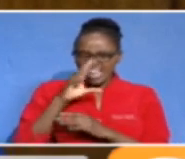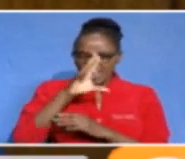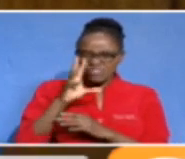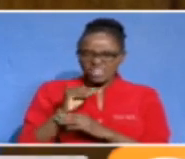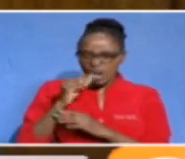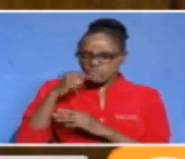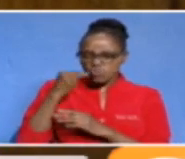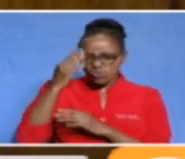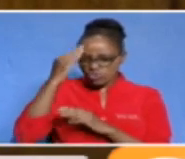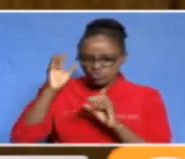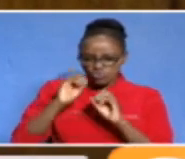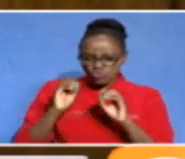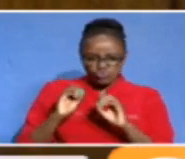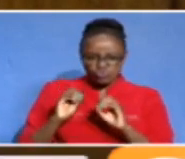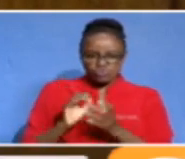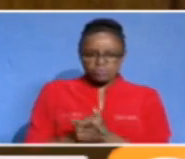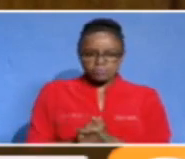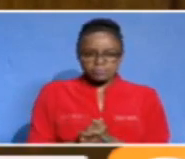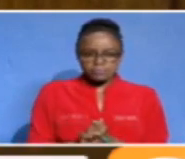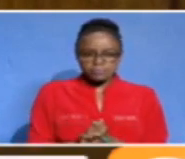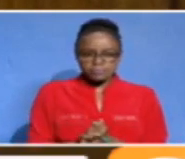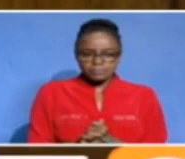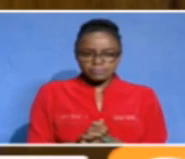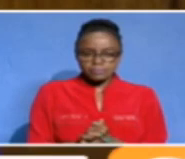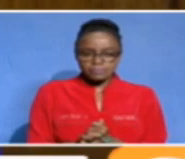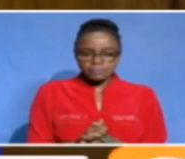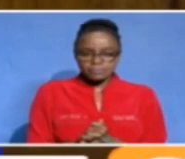we are yet to identify.